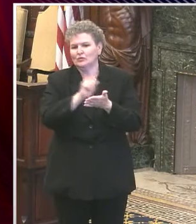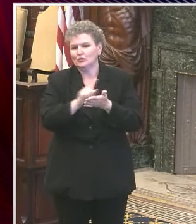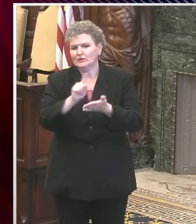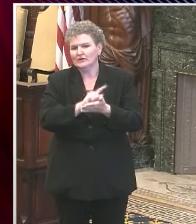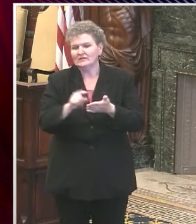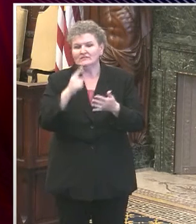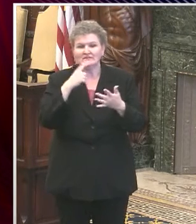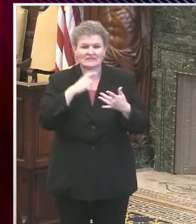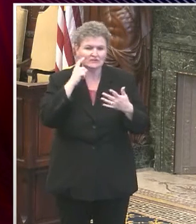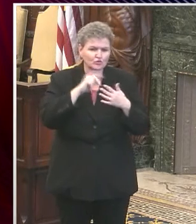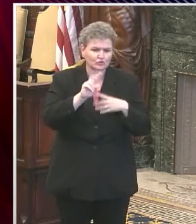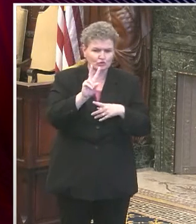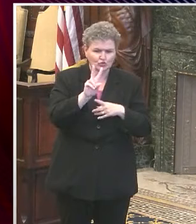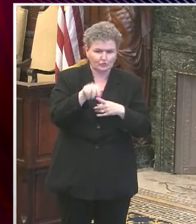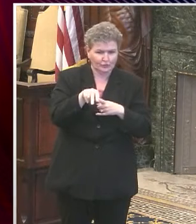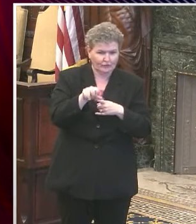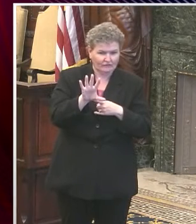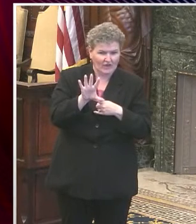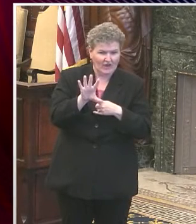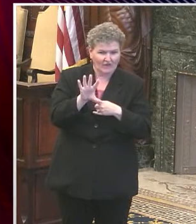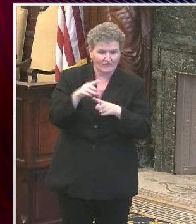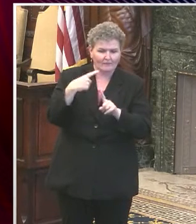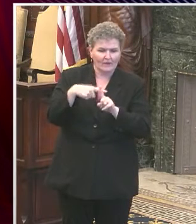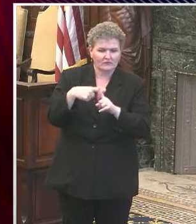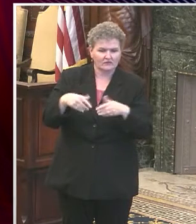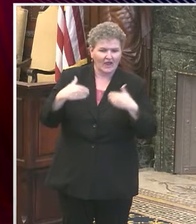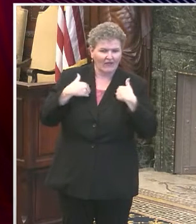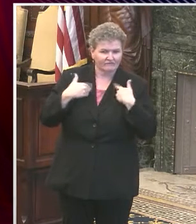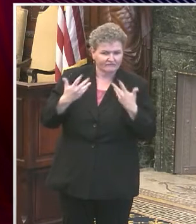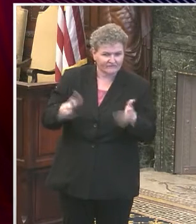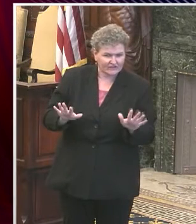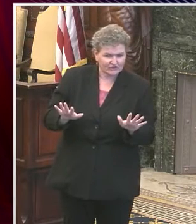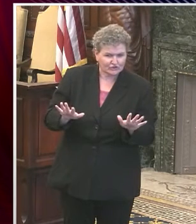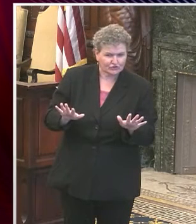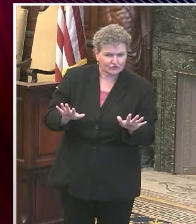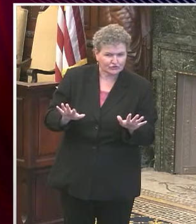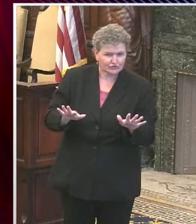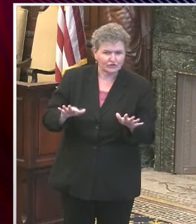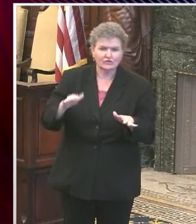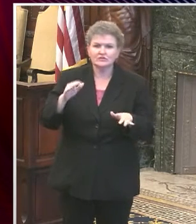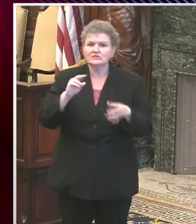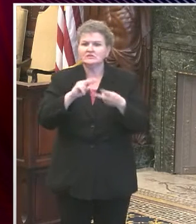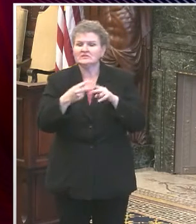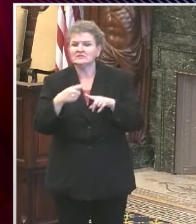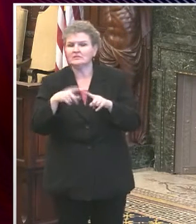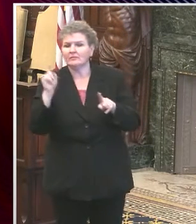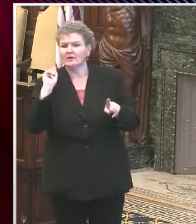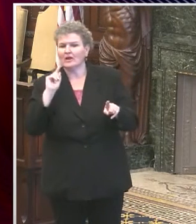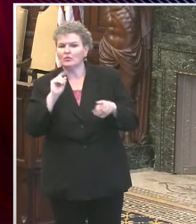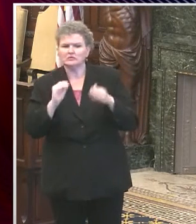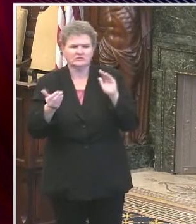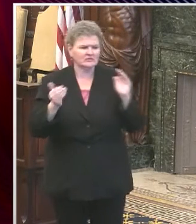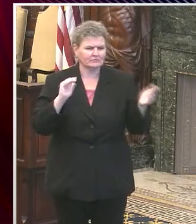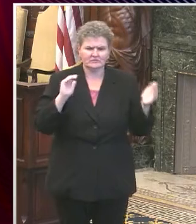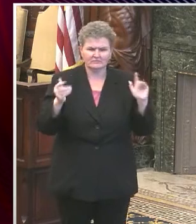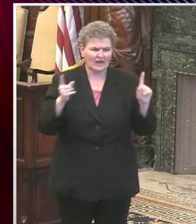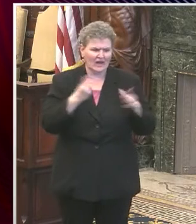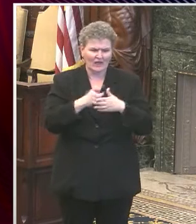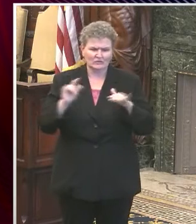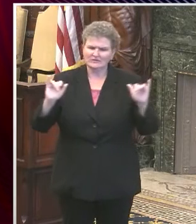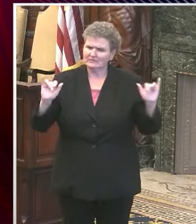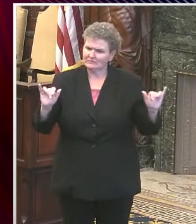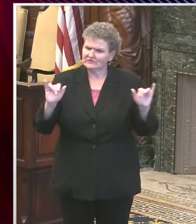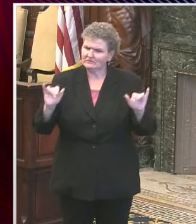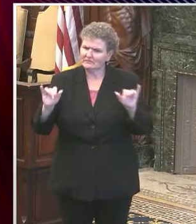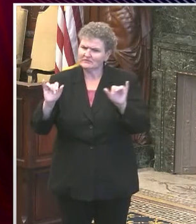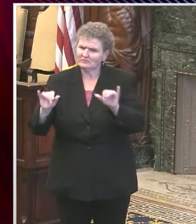2.5% were positive. Those numbers are similar to the week before, where we had 71 cases per day and 2.8% positive.